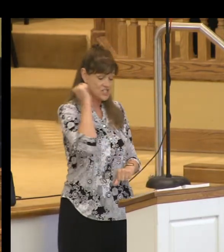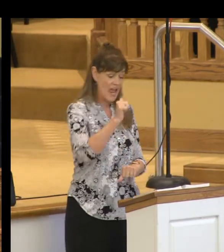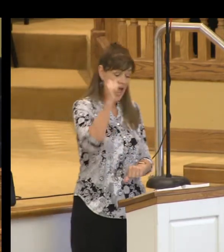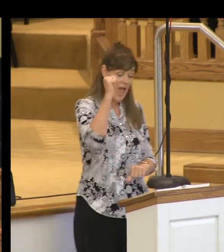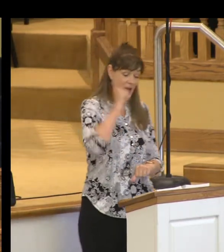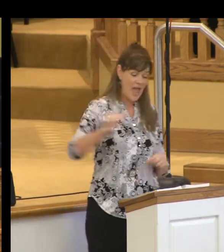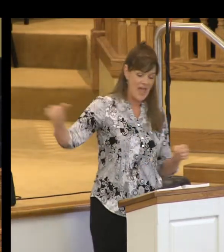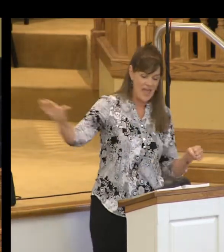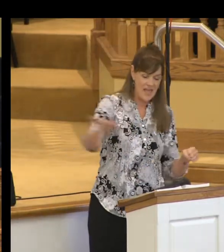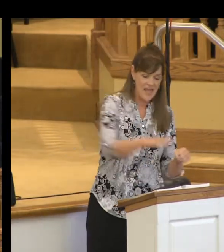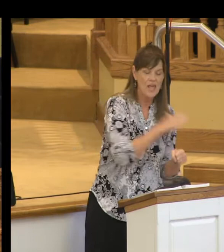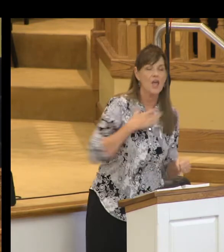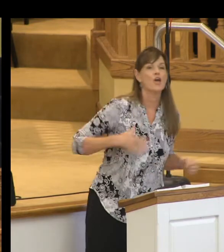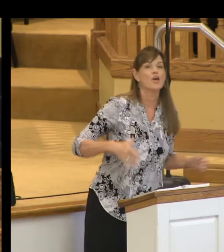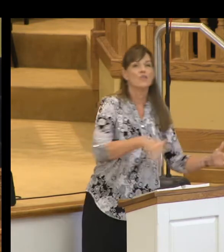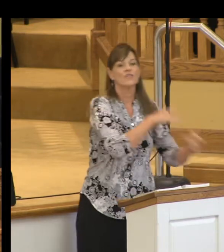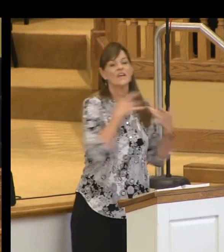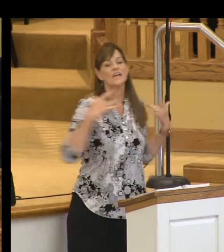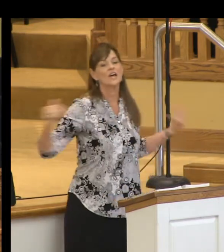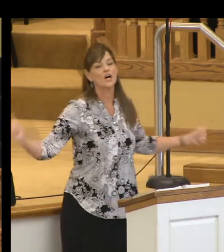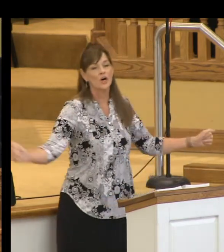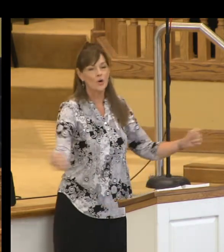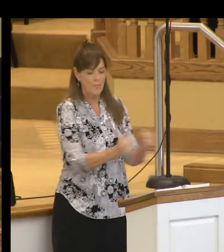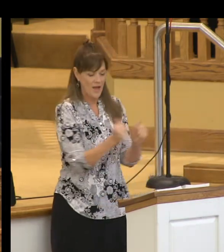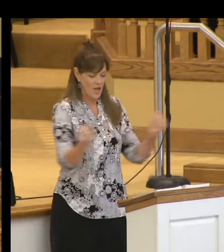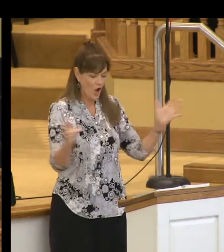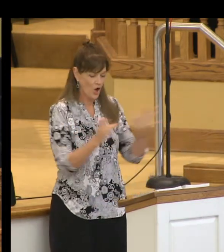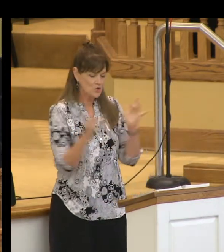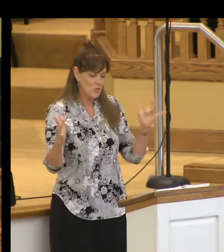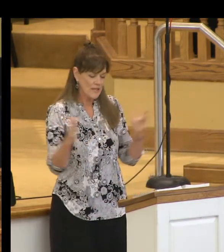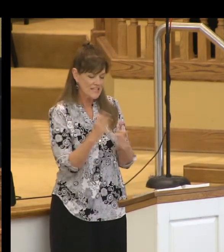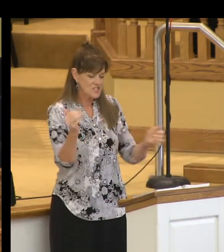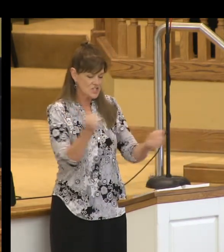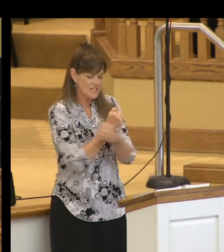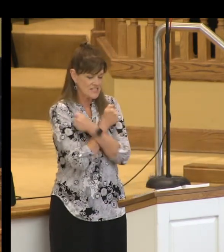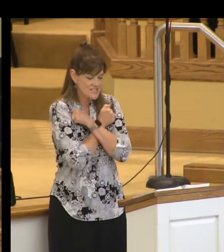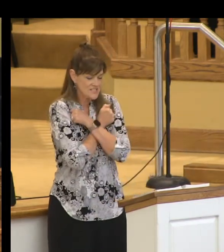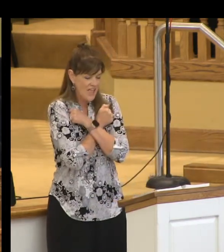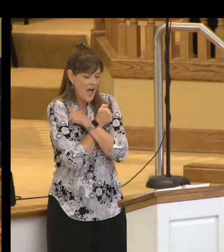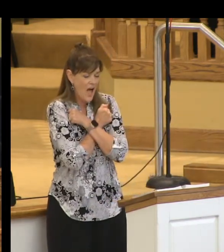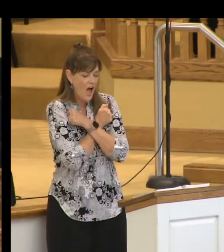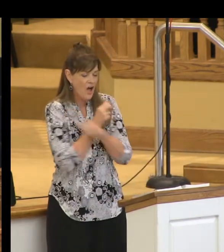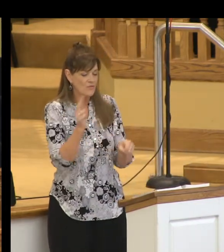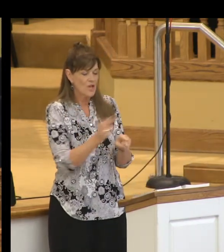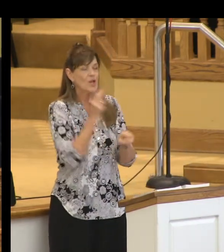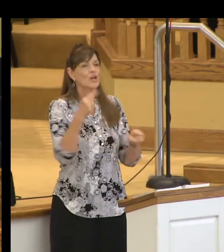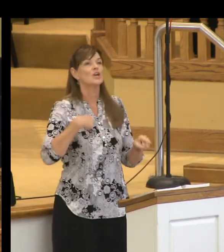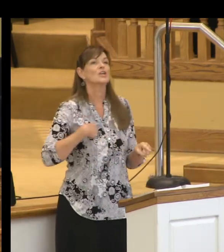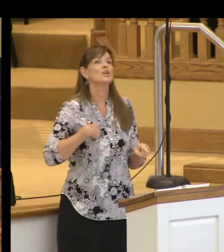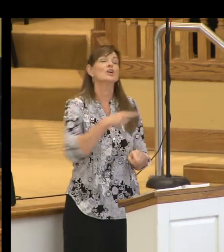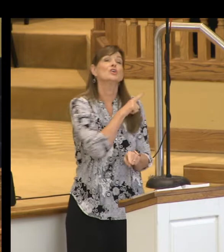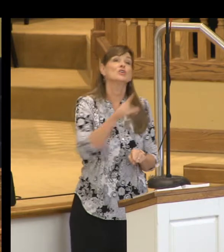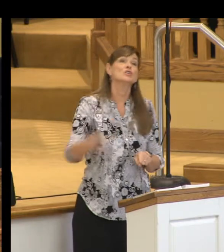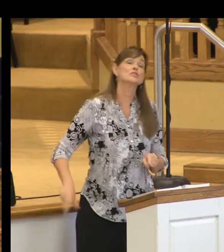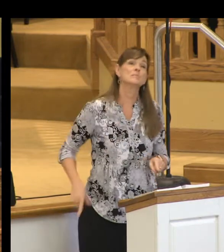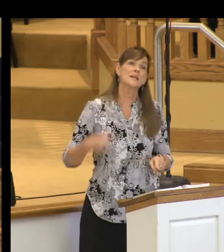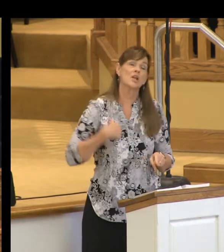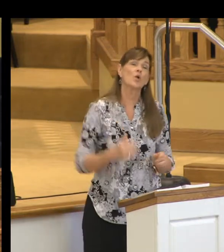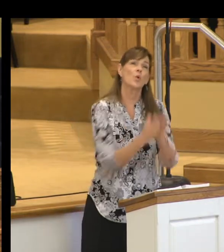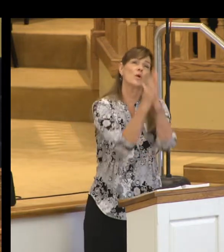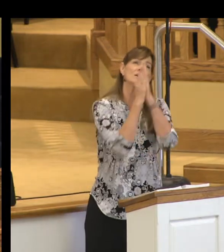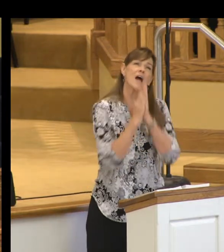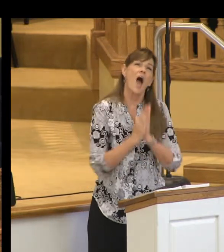each day. Fill my heart with Jesus' love. Use